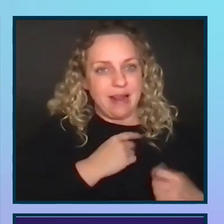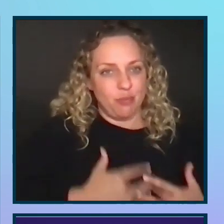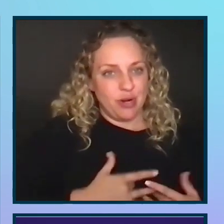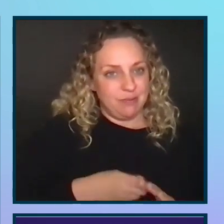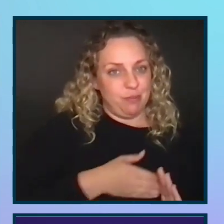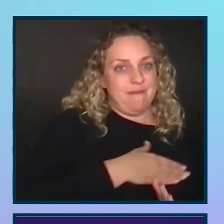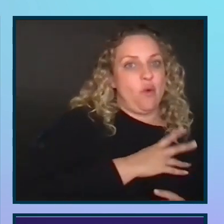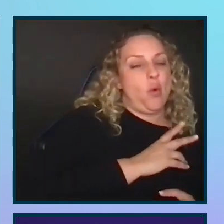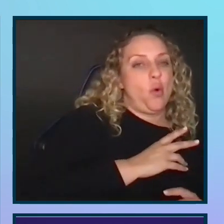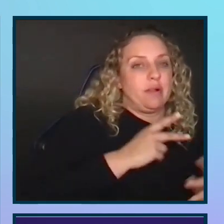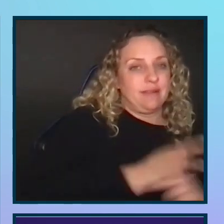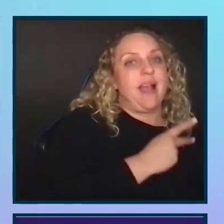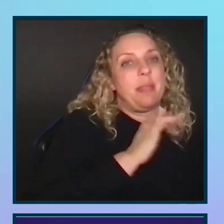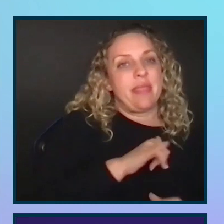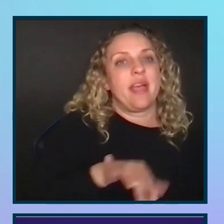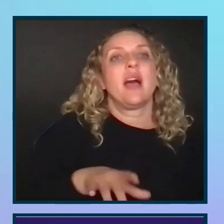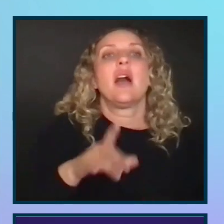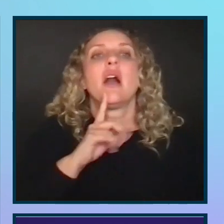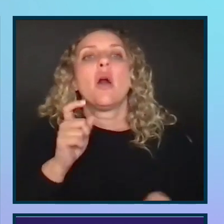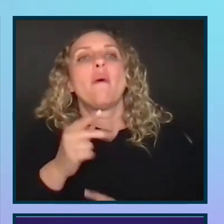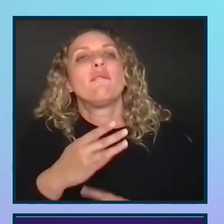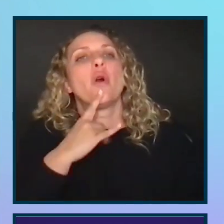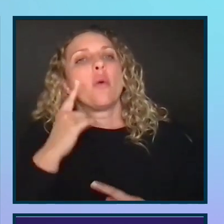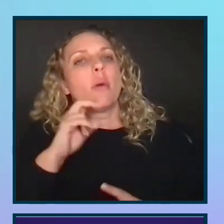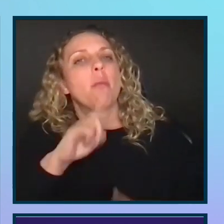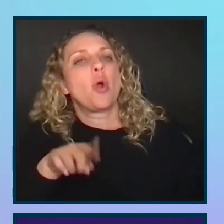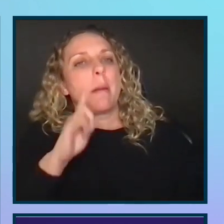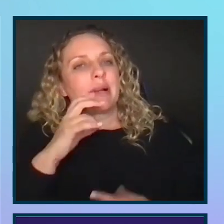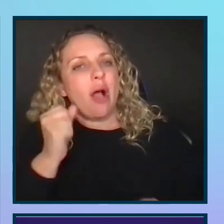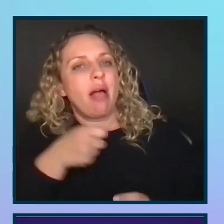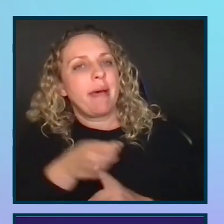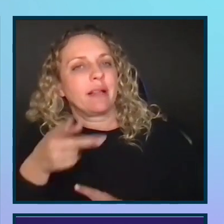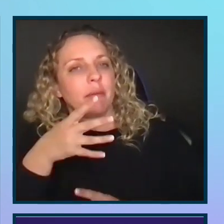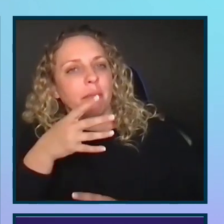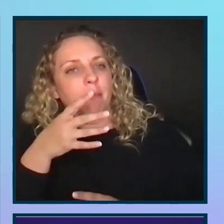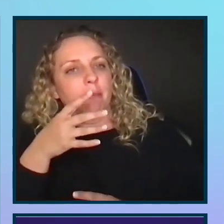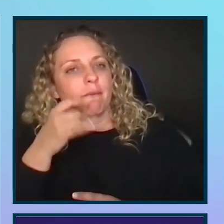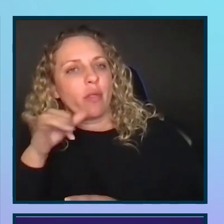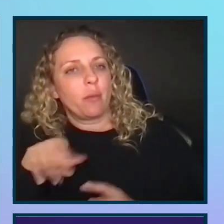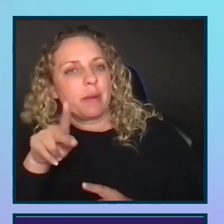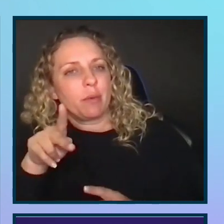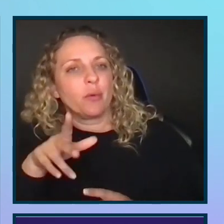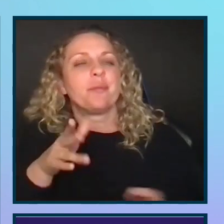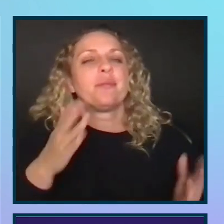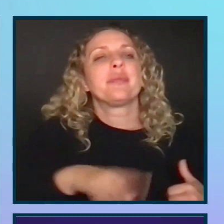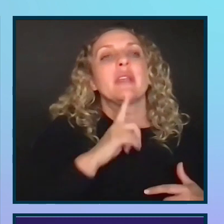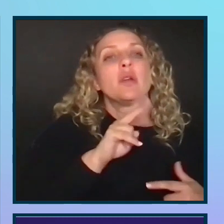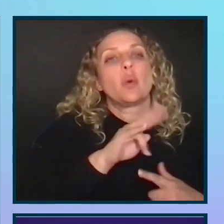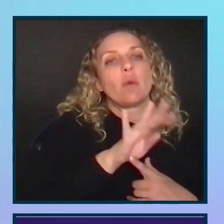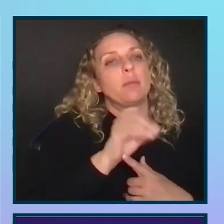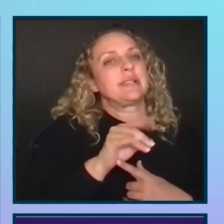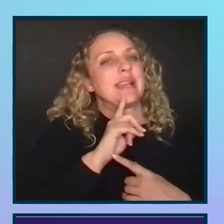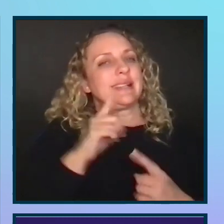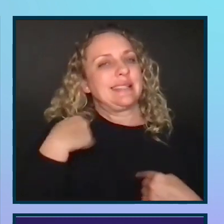mothers reported the pandemic has majorly impacted their mental health, and 24% of parents reported being diagnosed with mental health conditions since the